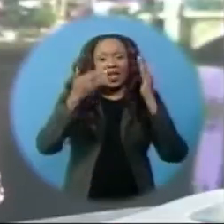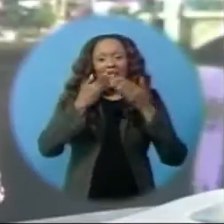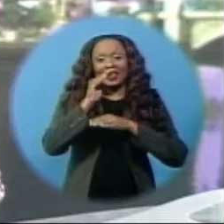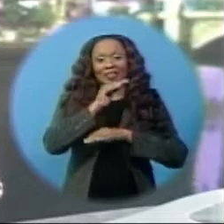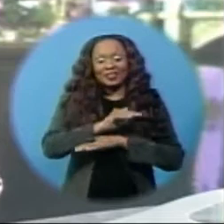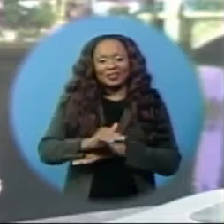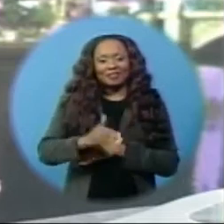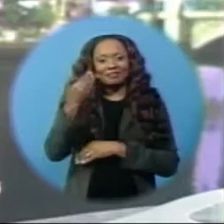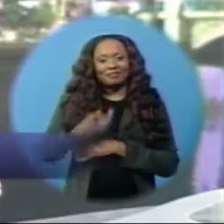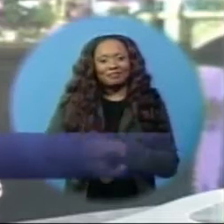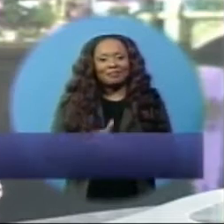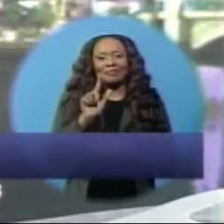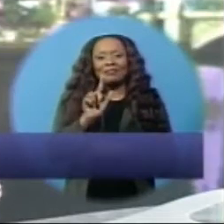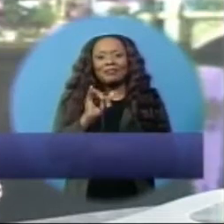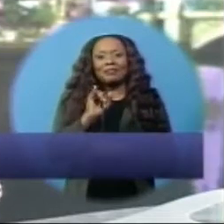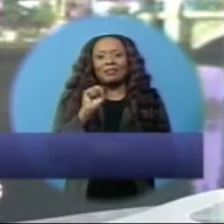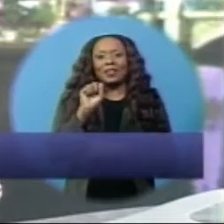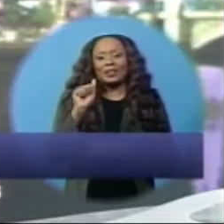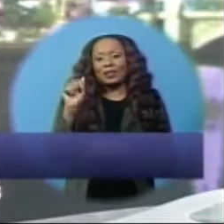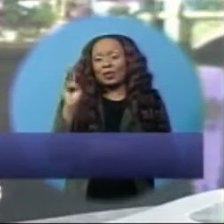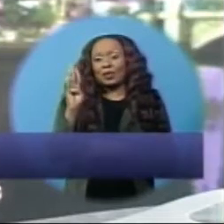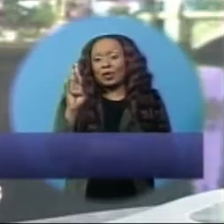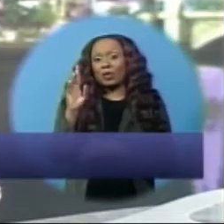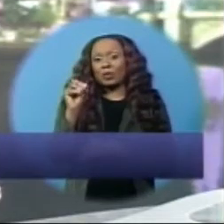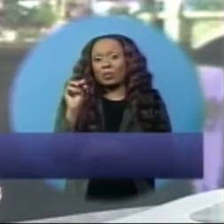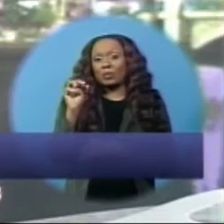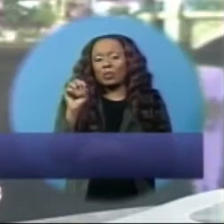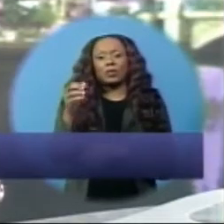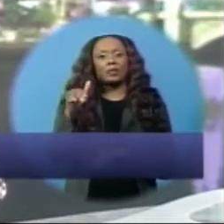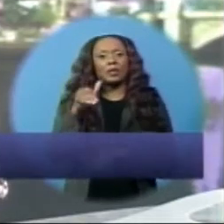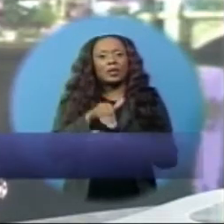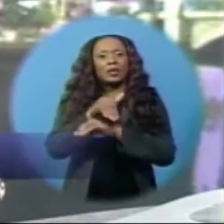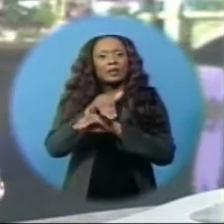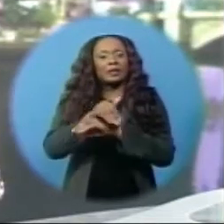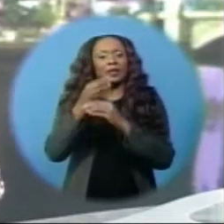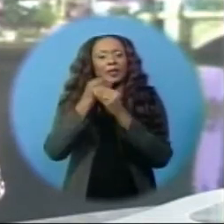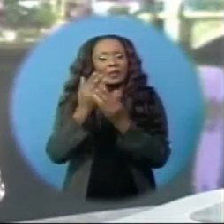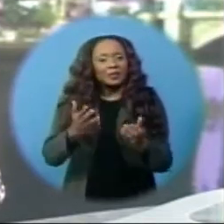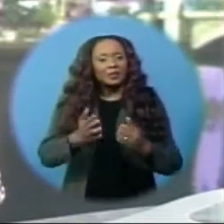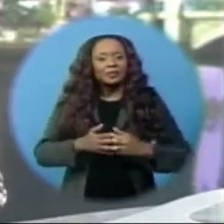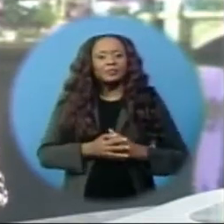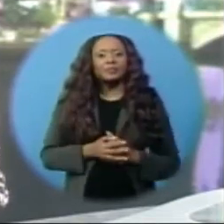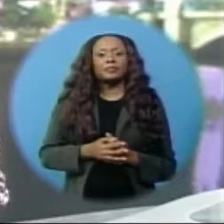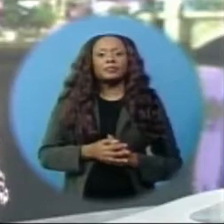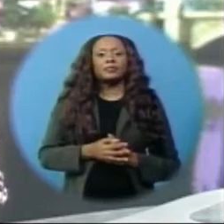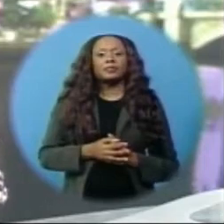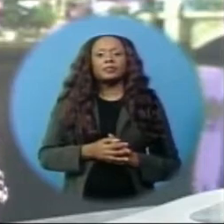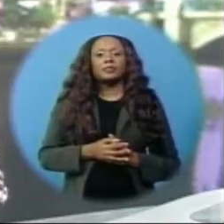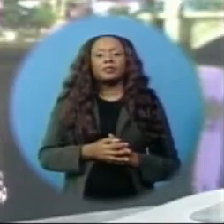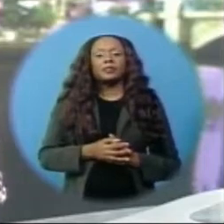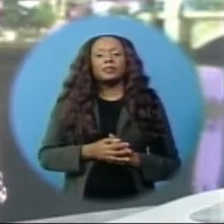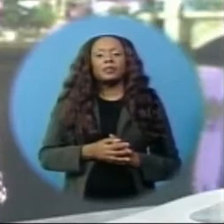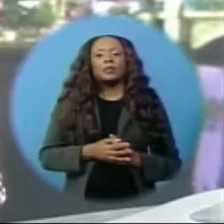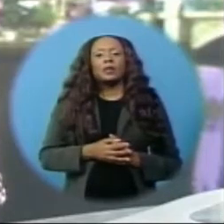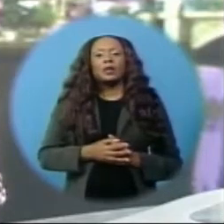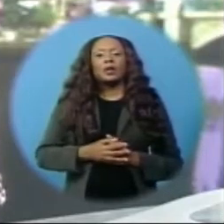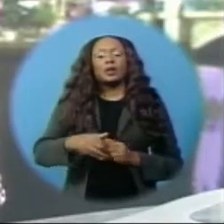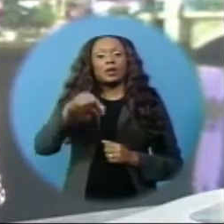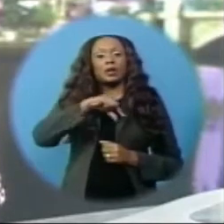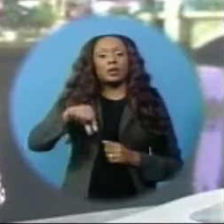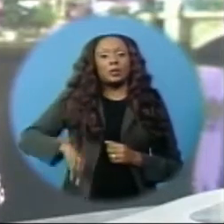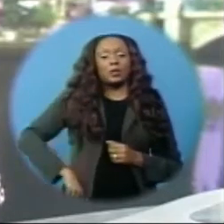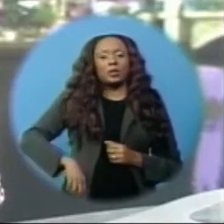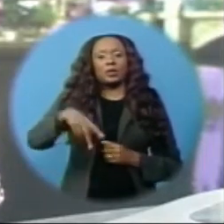Very good evening to you. I'm Lisa Broom with the CBC Evening News. In our top story tonight, the home of the arts in Barbados has